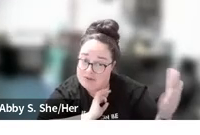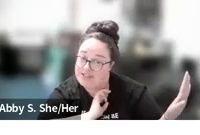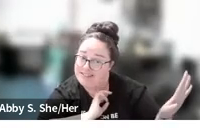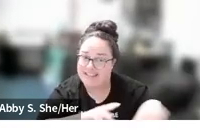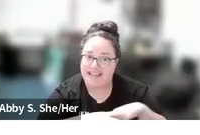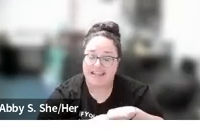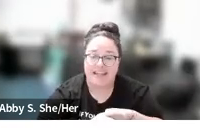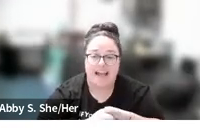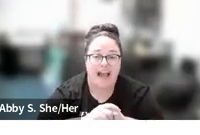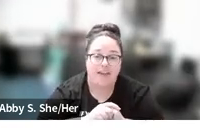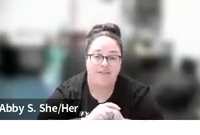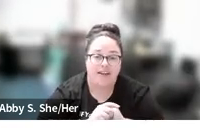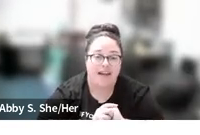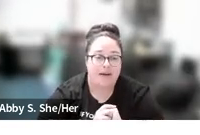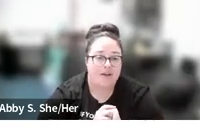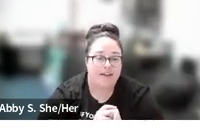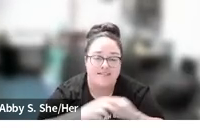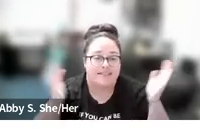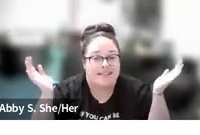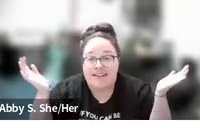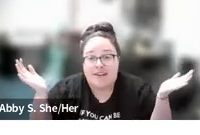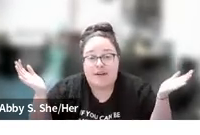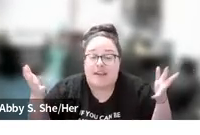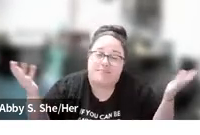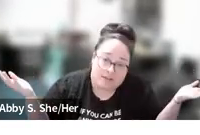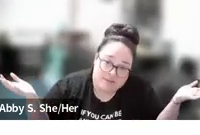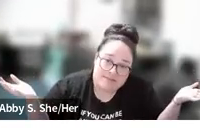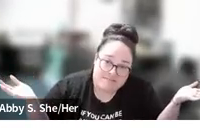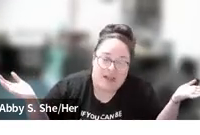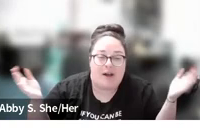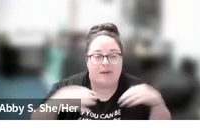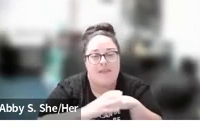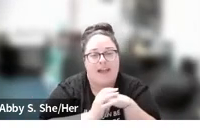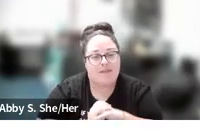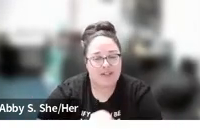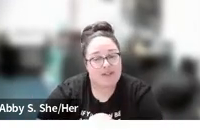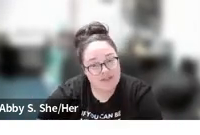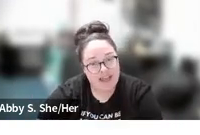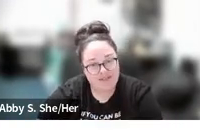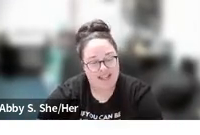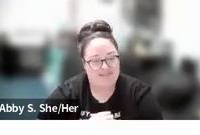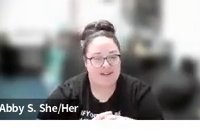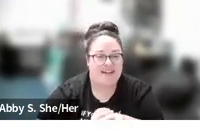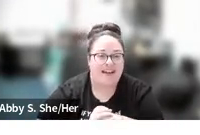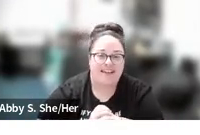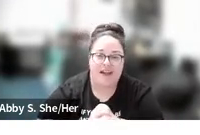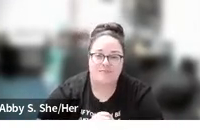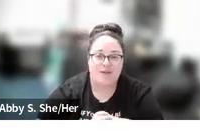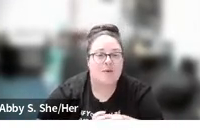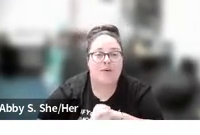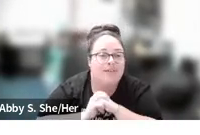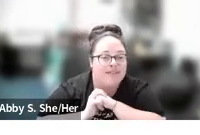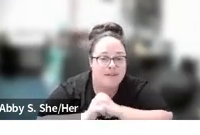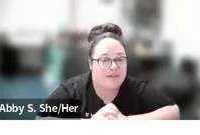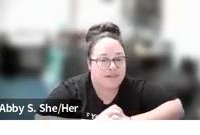Hey Google, and I forgot about it because it's in Bixby. I don't really use that one as much. I'm